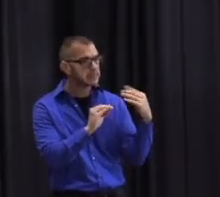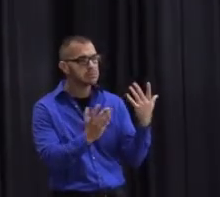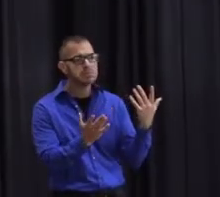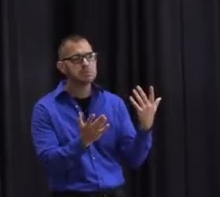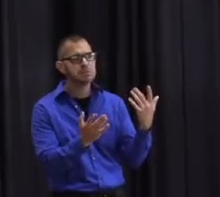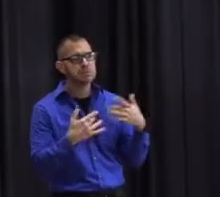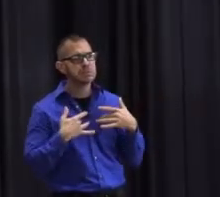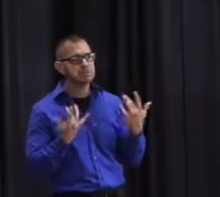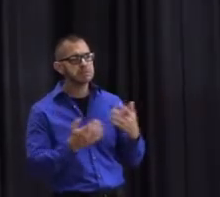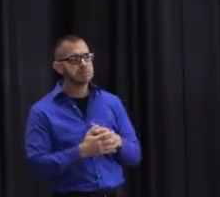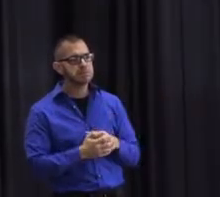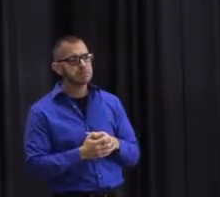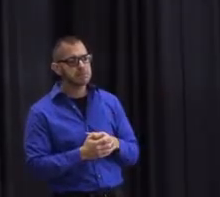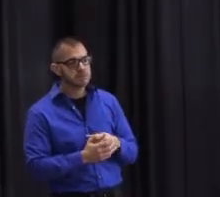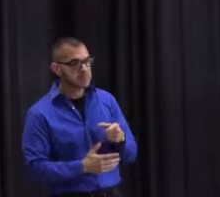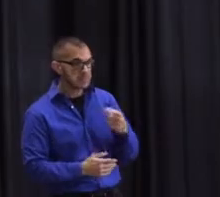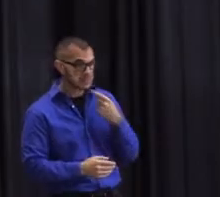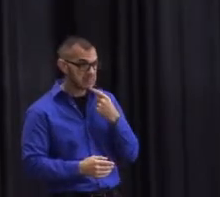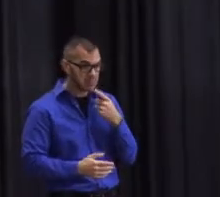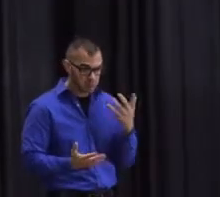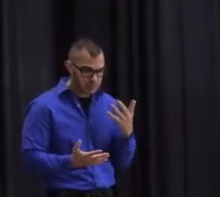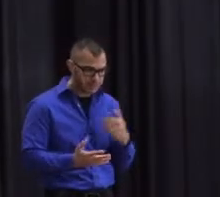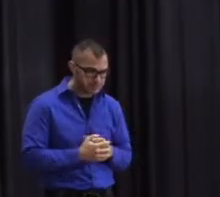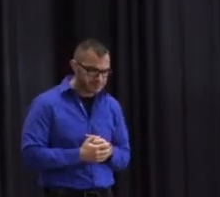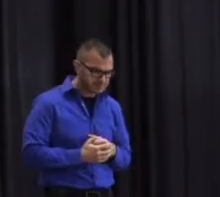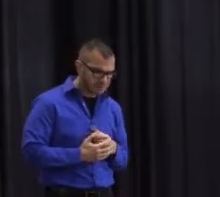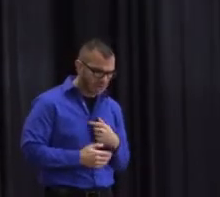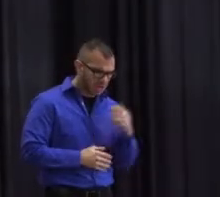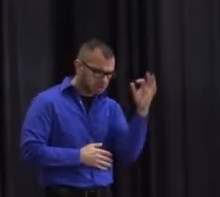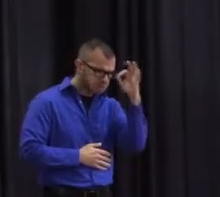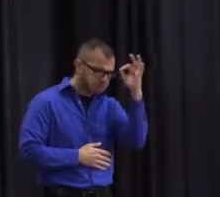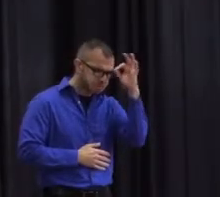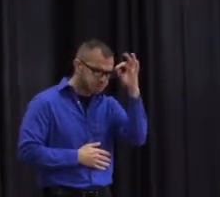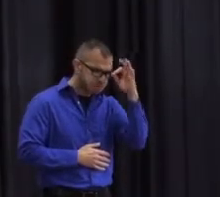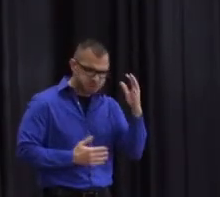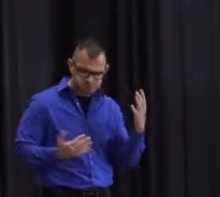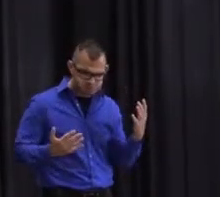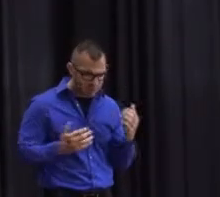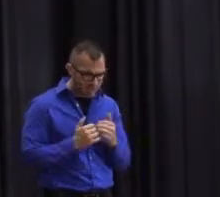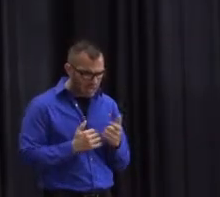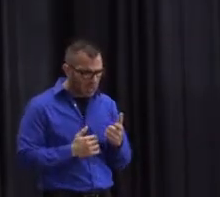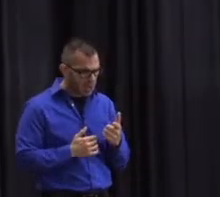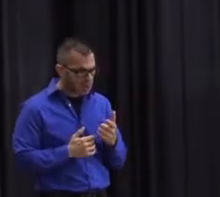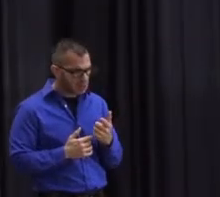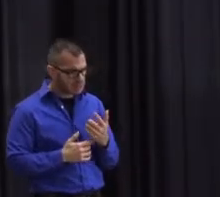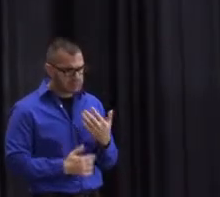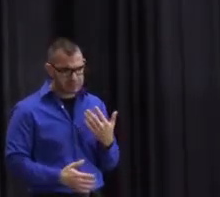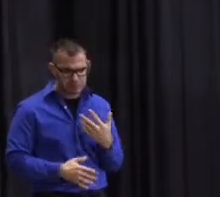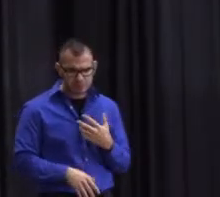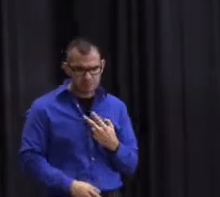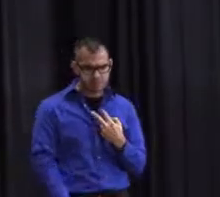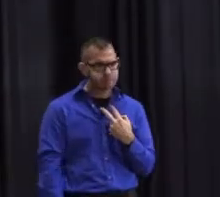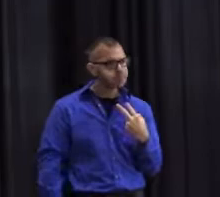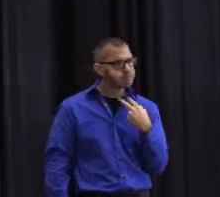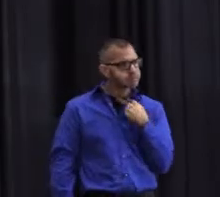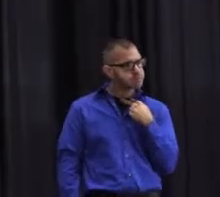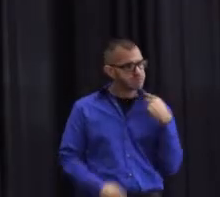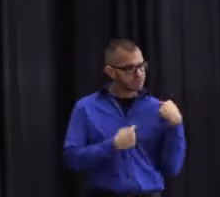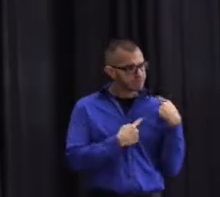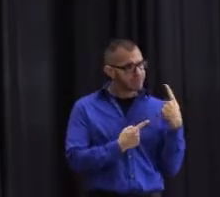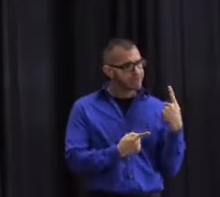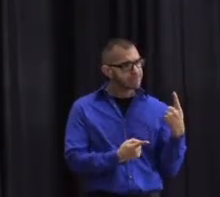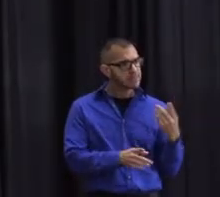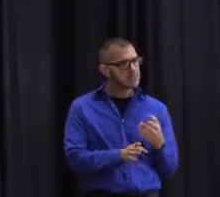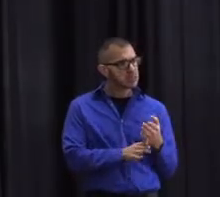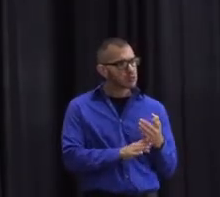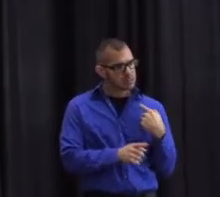this, they said, I had no idea how shackled I have been my entire career